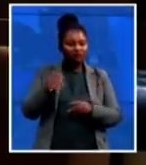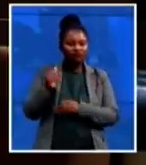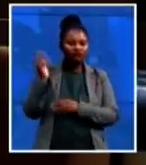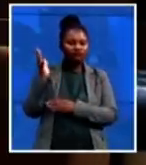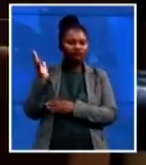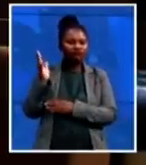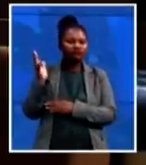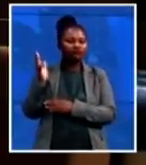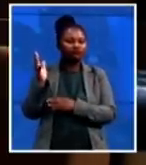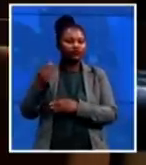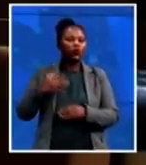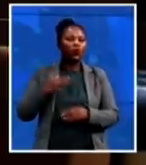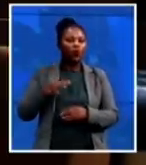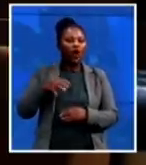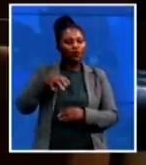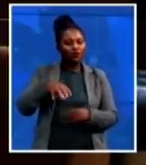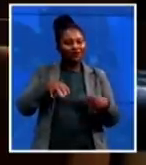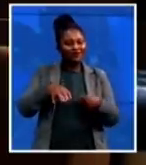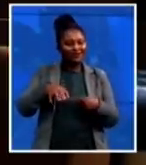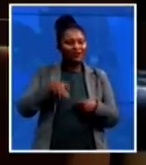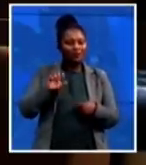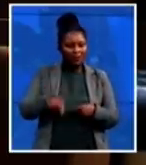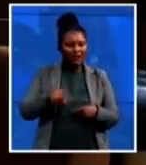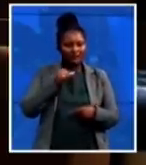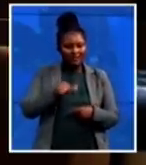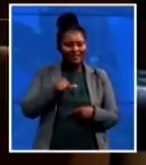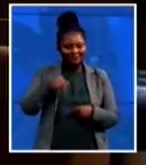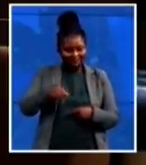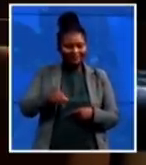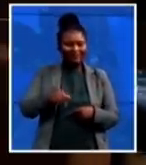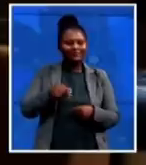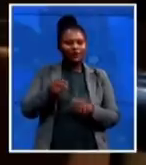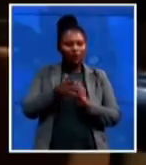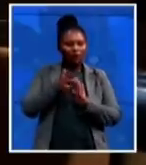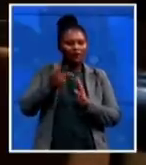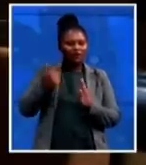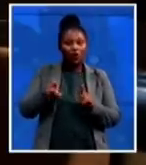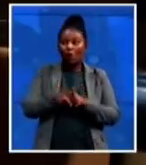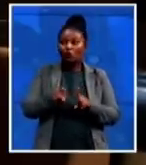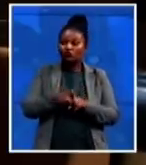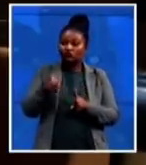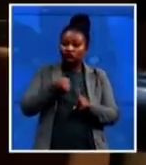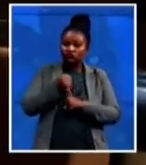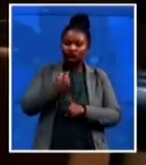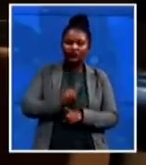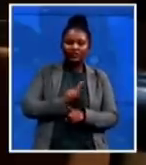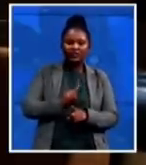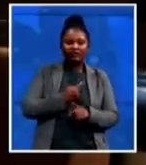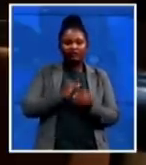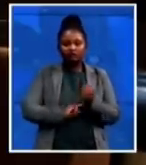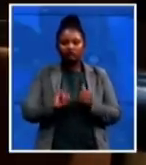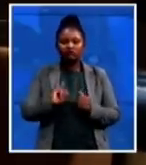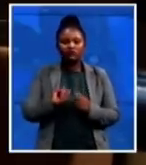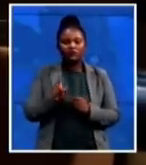to be declared a republic and they're arguing for self-determination. And they are also asking, on the other